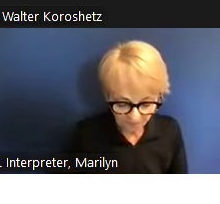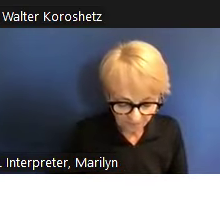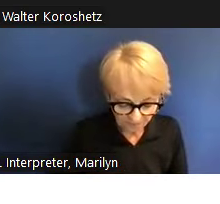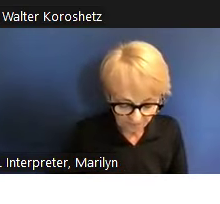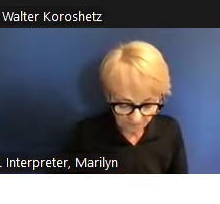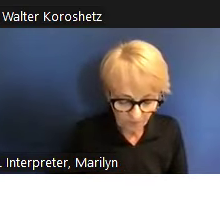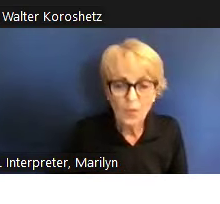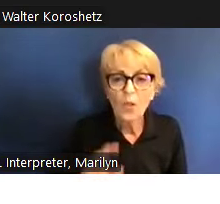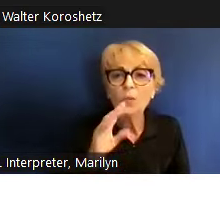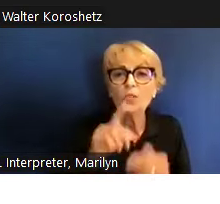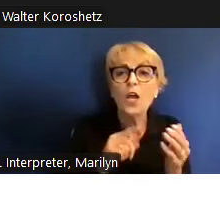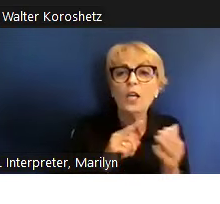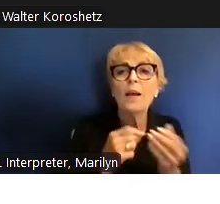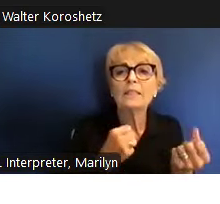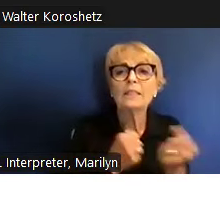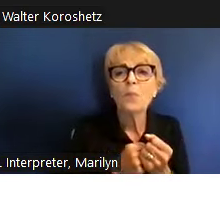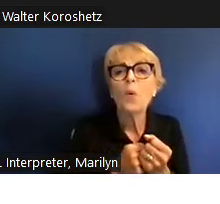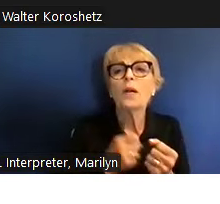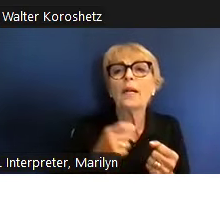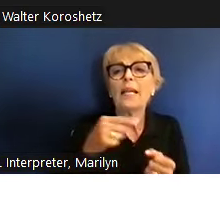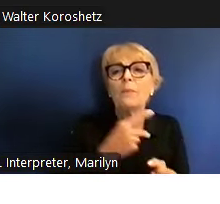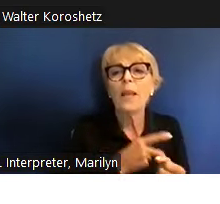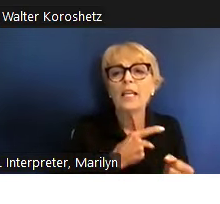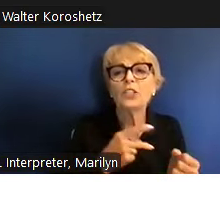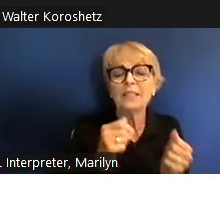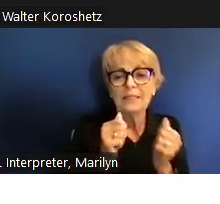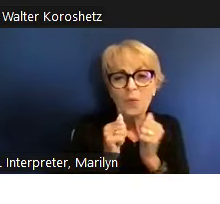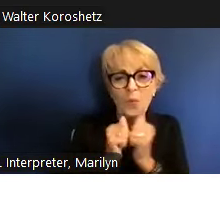with post-COVID conditions. Next slide, please.